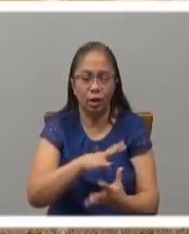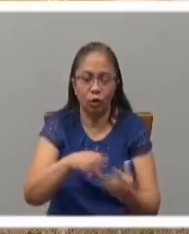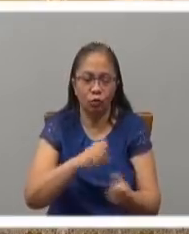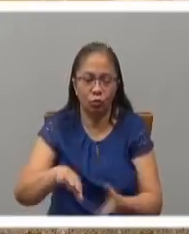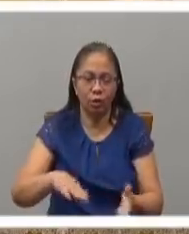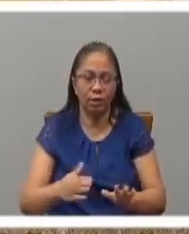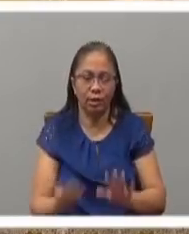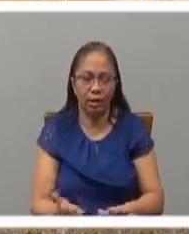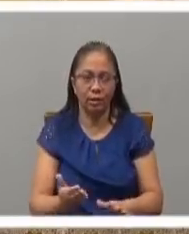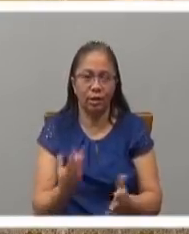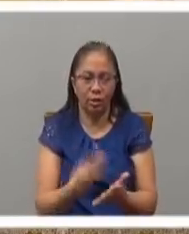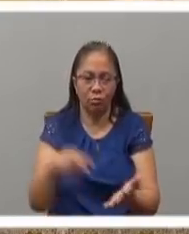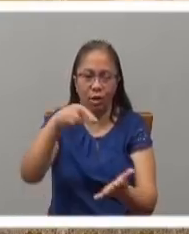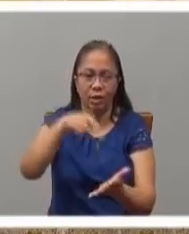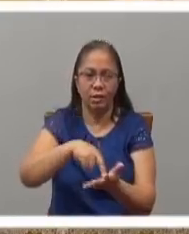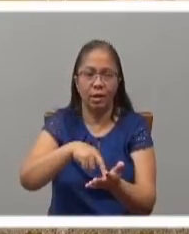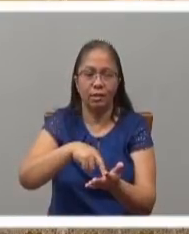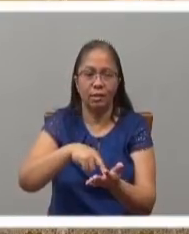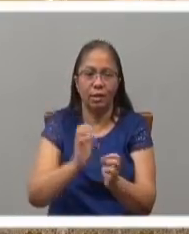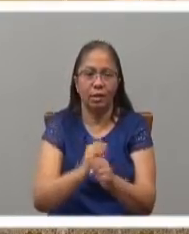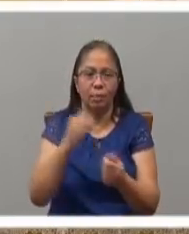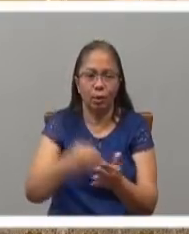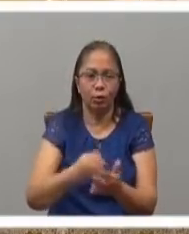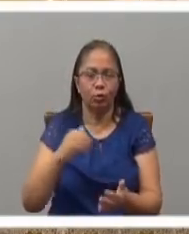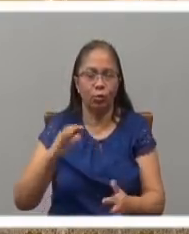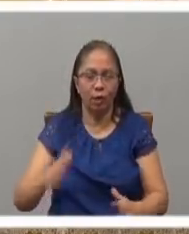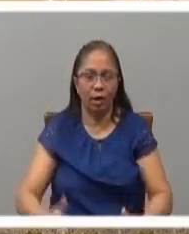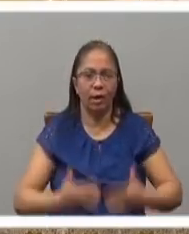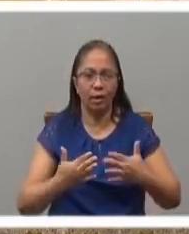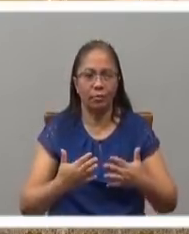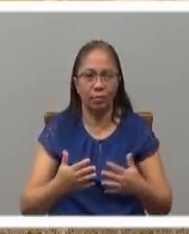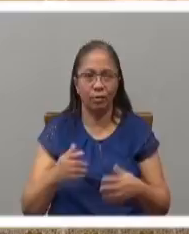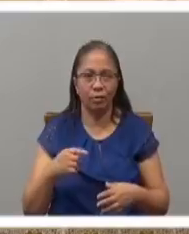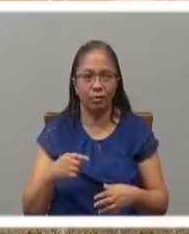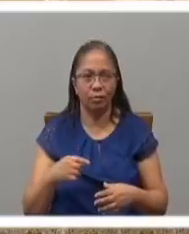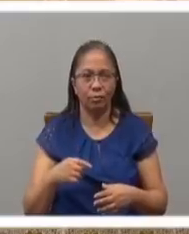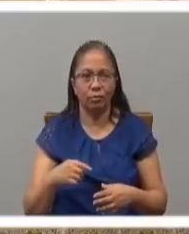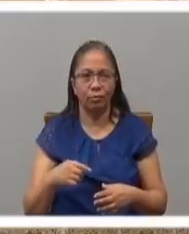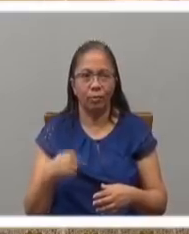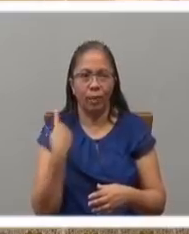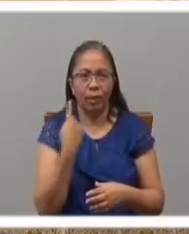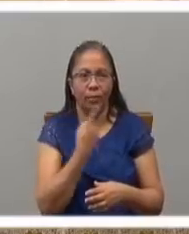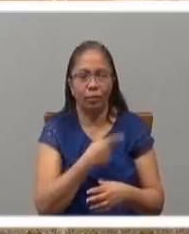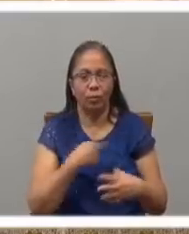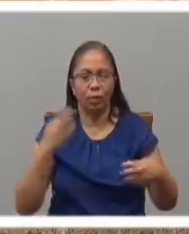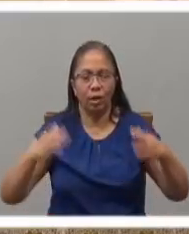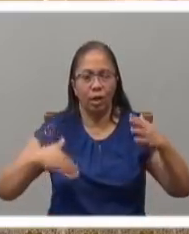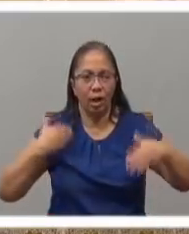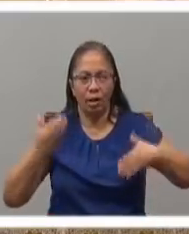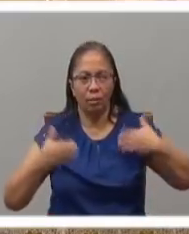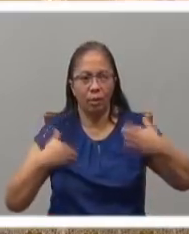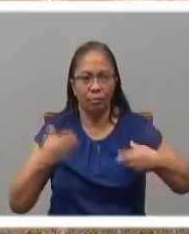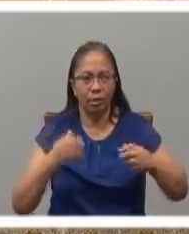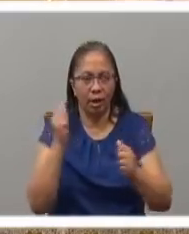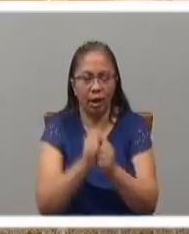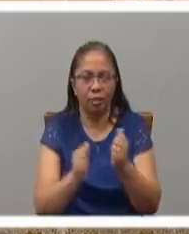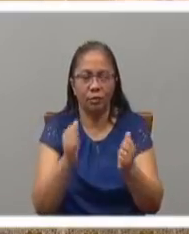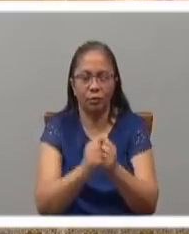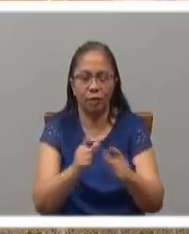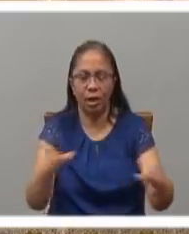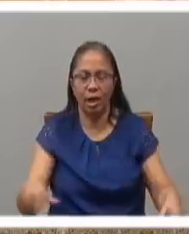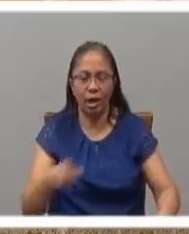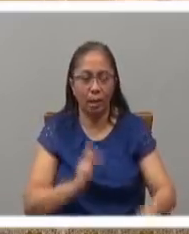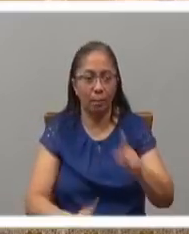our death, and by rising, restored our life. Therefore, overcome with paschal joy, every land,